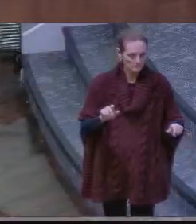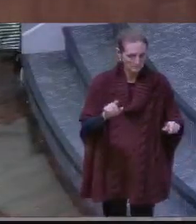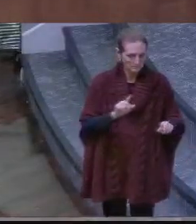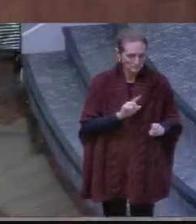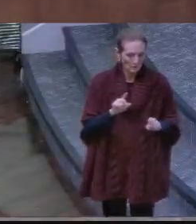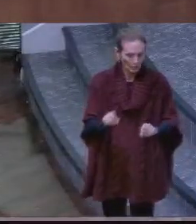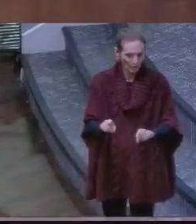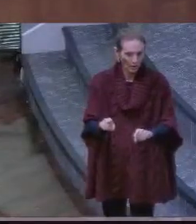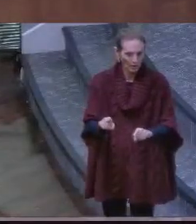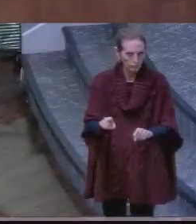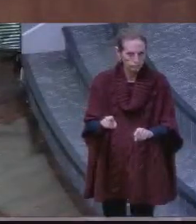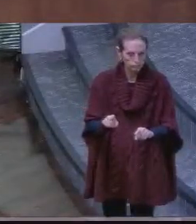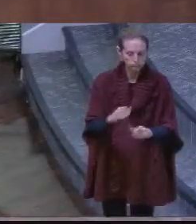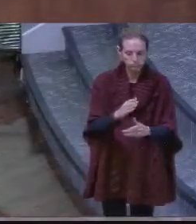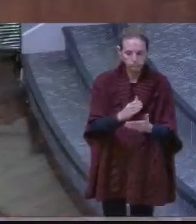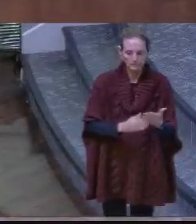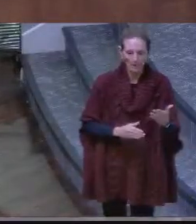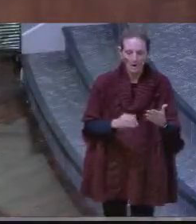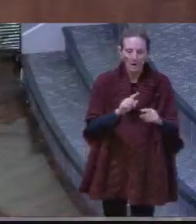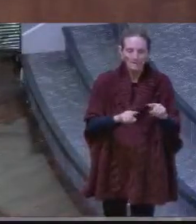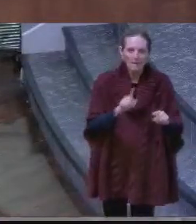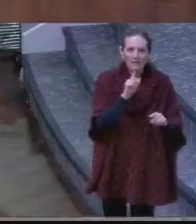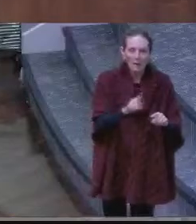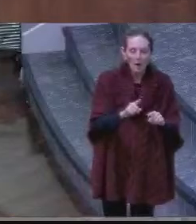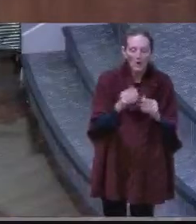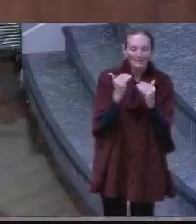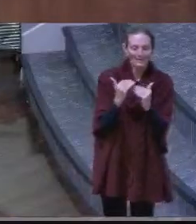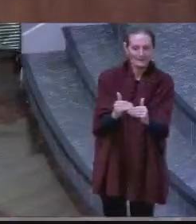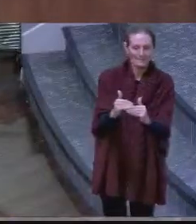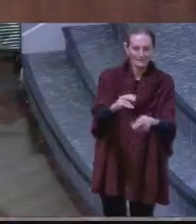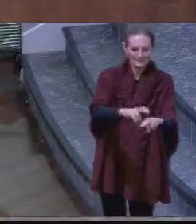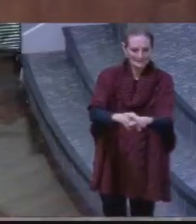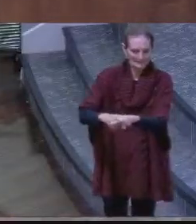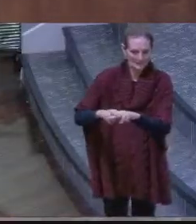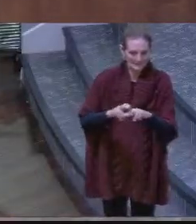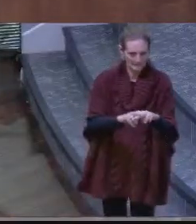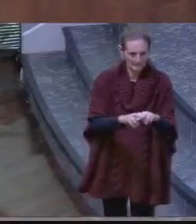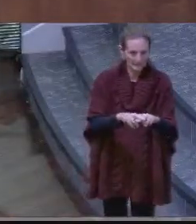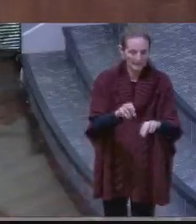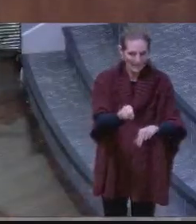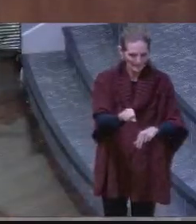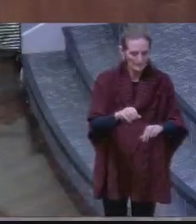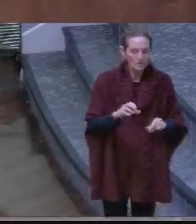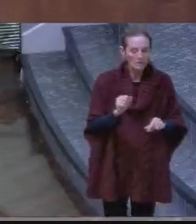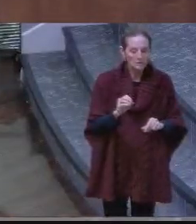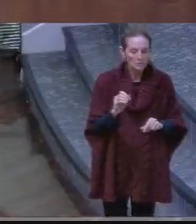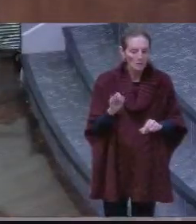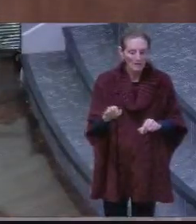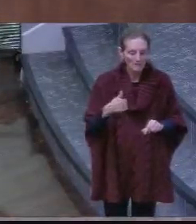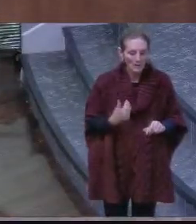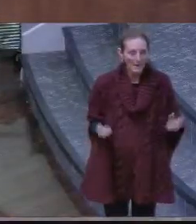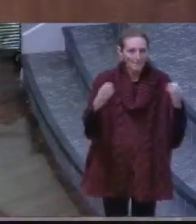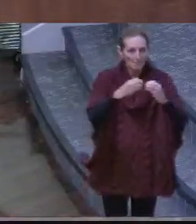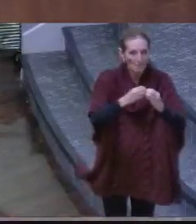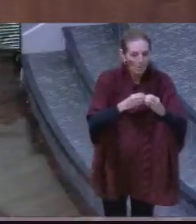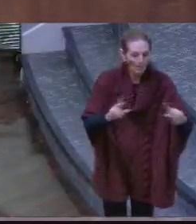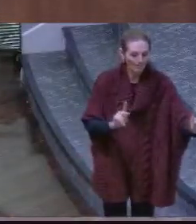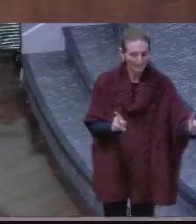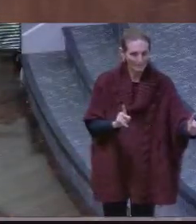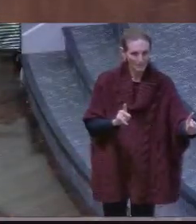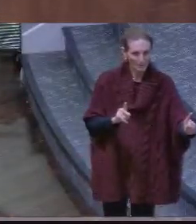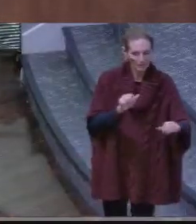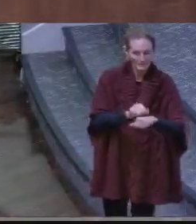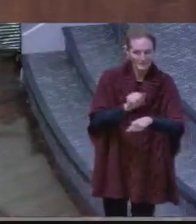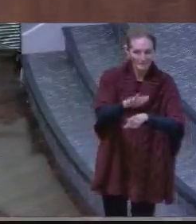a part of the pre-K. There's limited seats within pre-K. And so with that, if we have more people